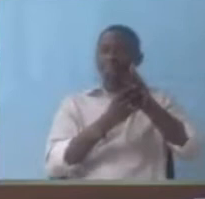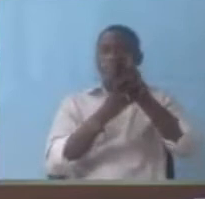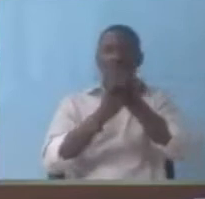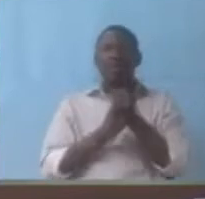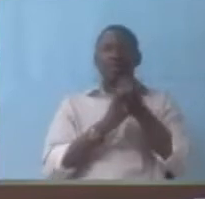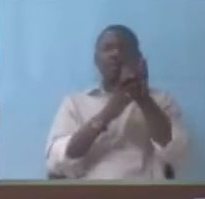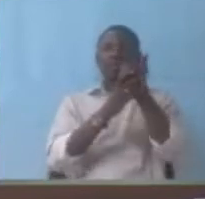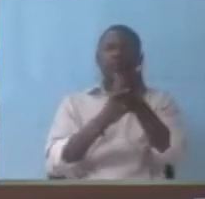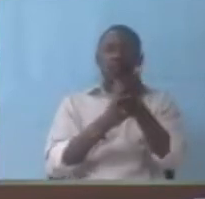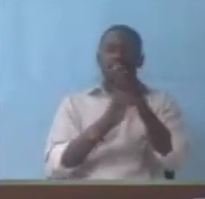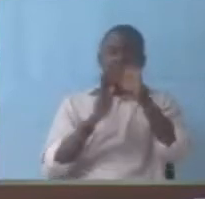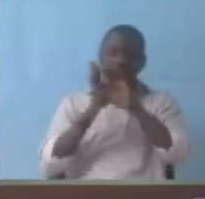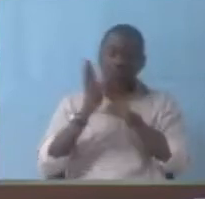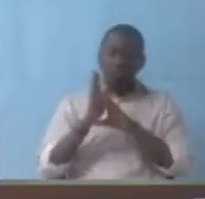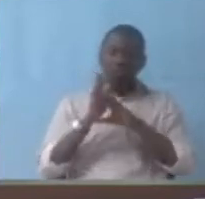Constitution came into effect.